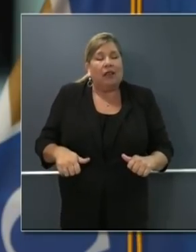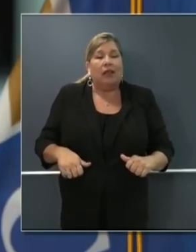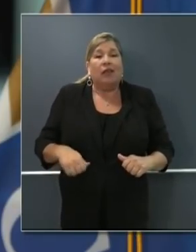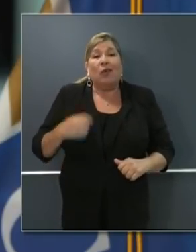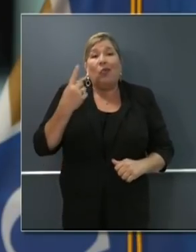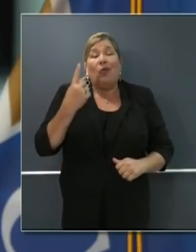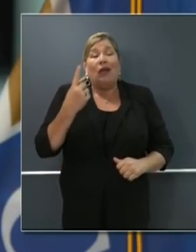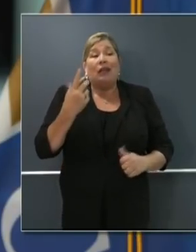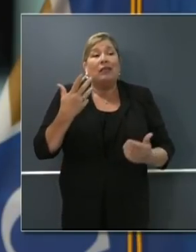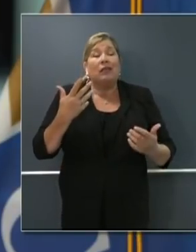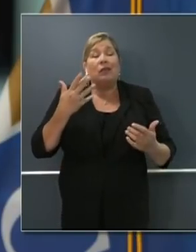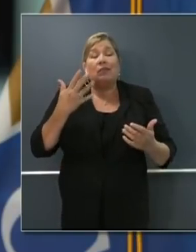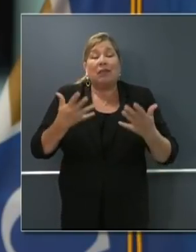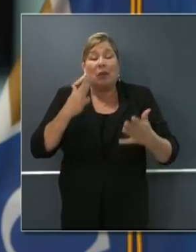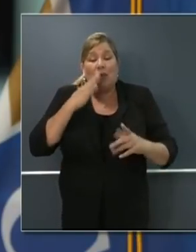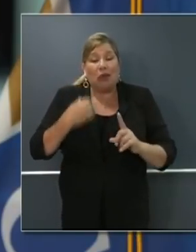is